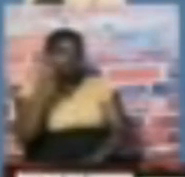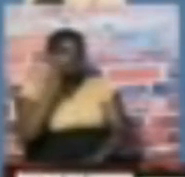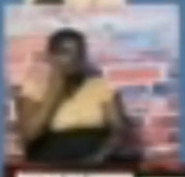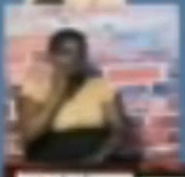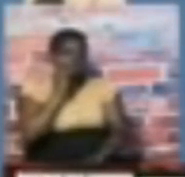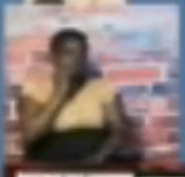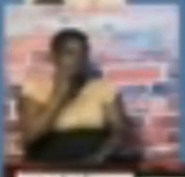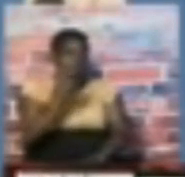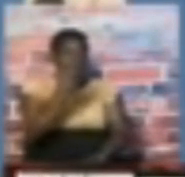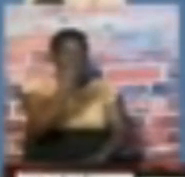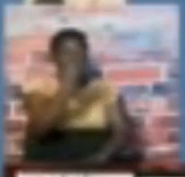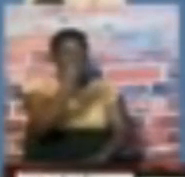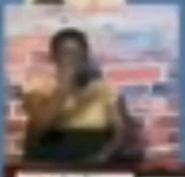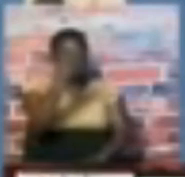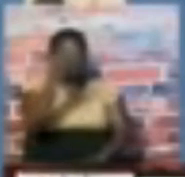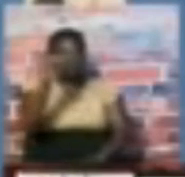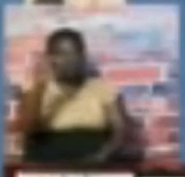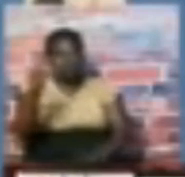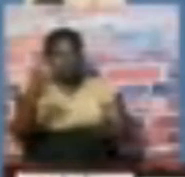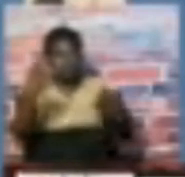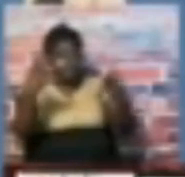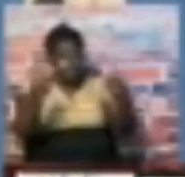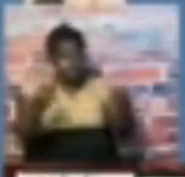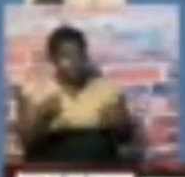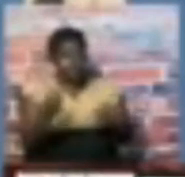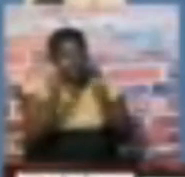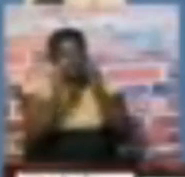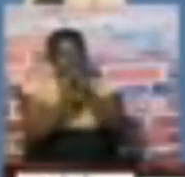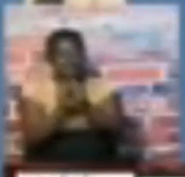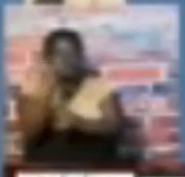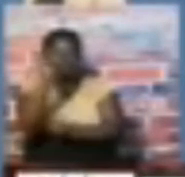400 mattresses, 10 tons of maize flour.